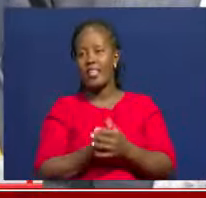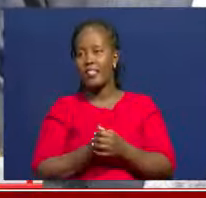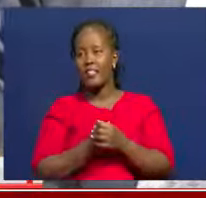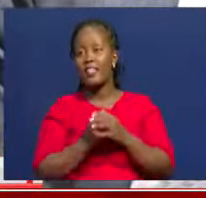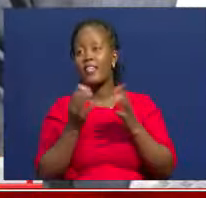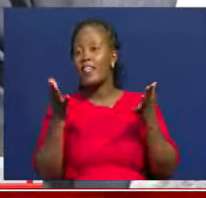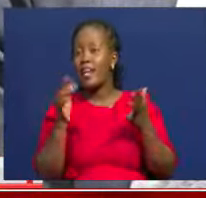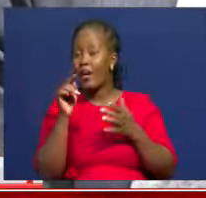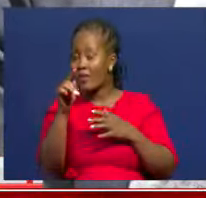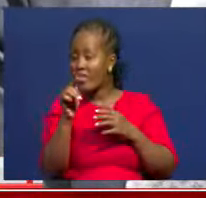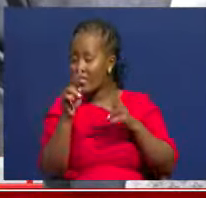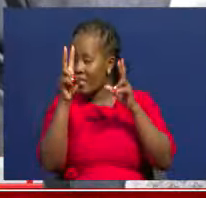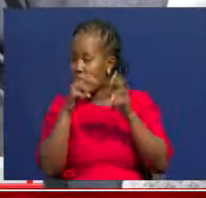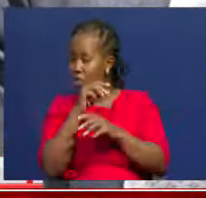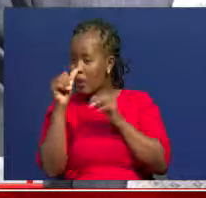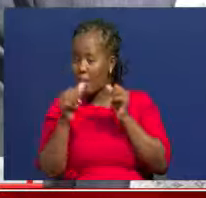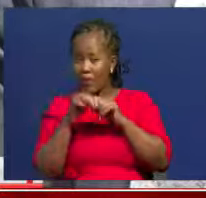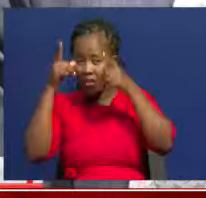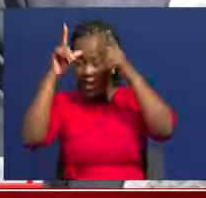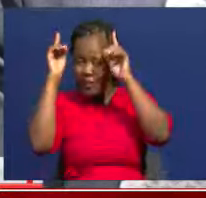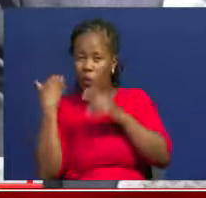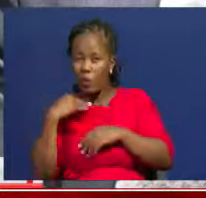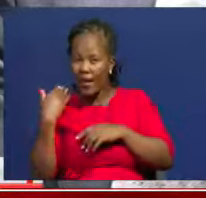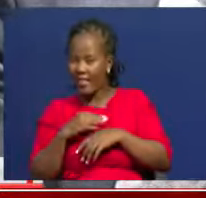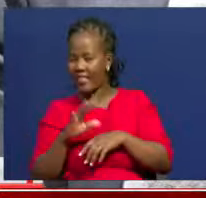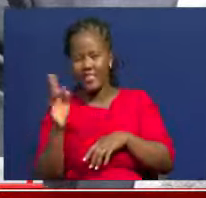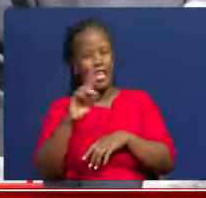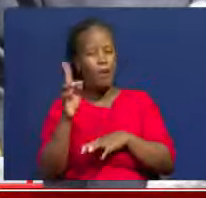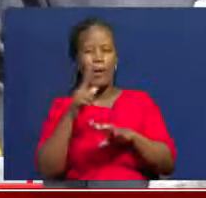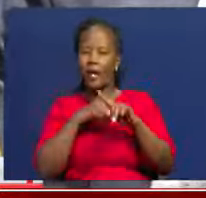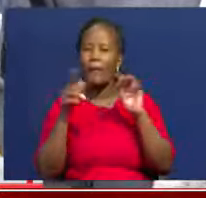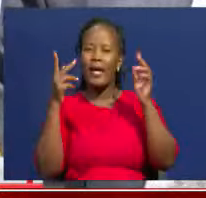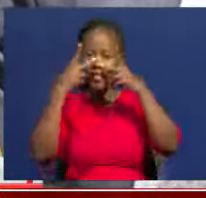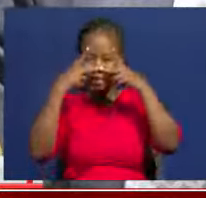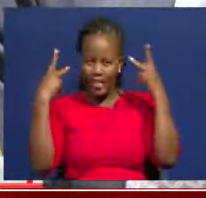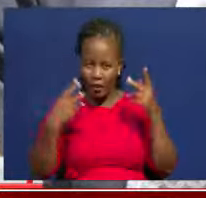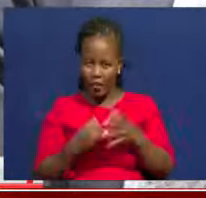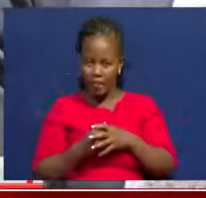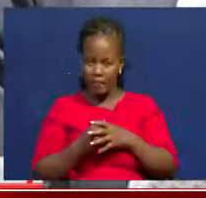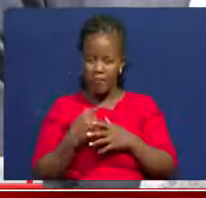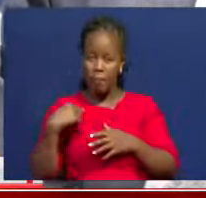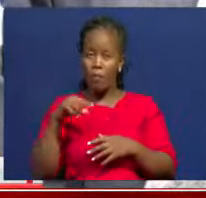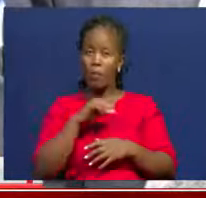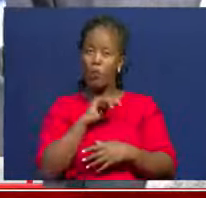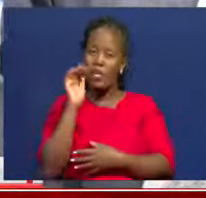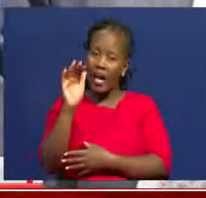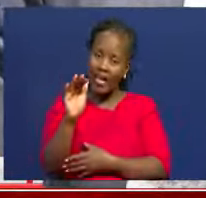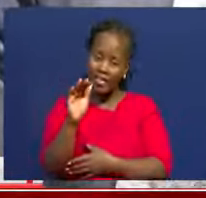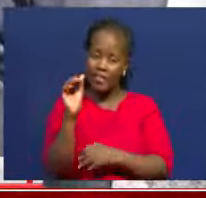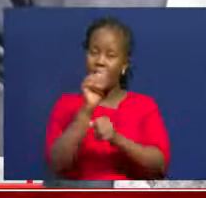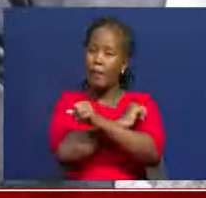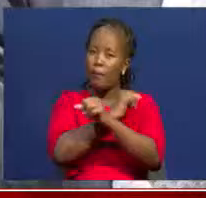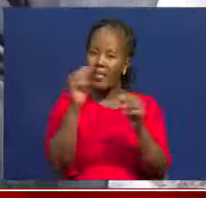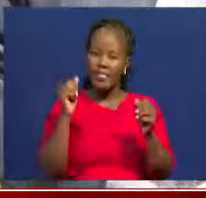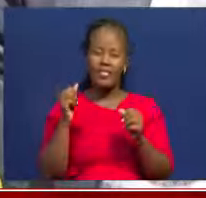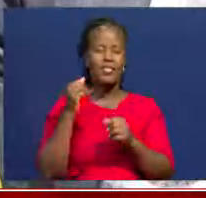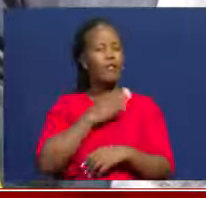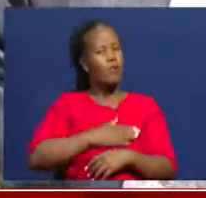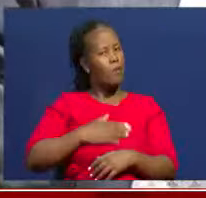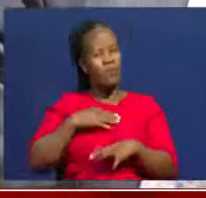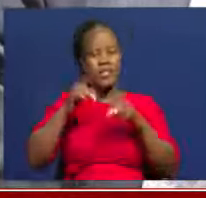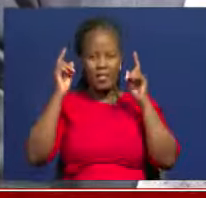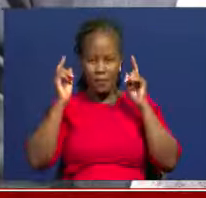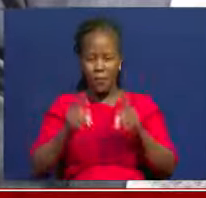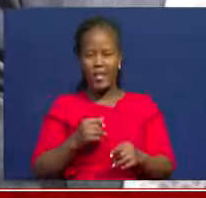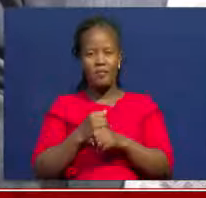longer banditry. Actually, it is terrorism. Yes. So we want to ask the president to really come forward and fight this